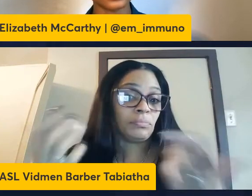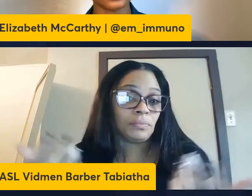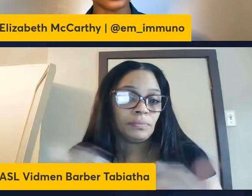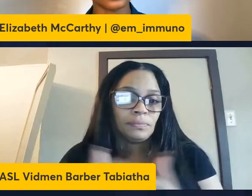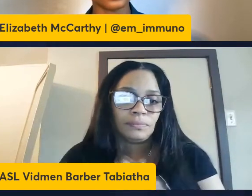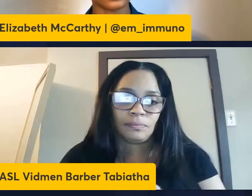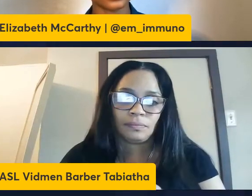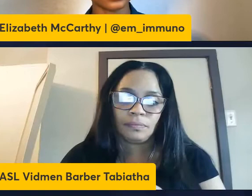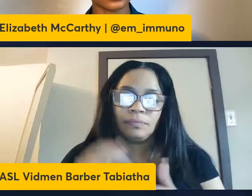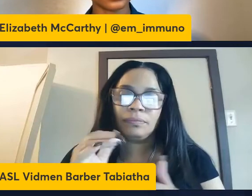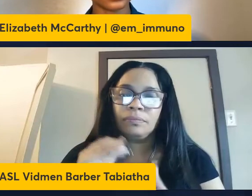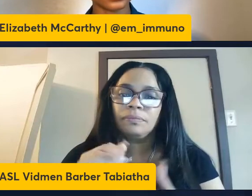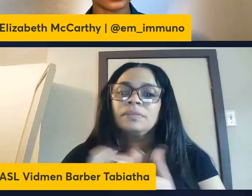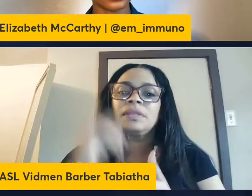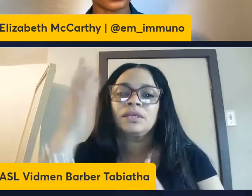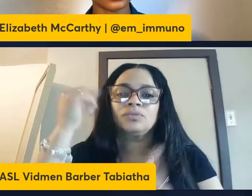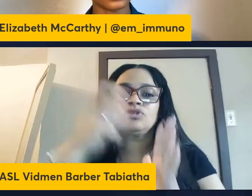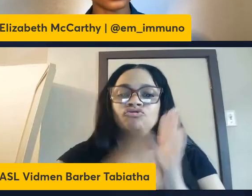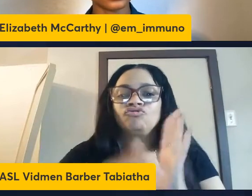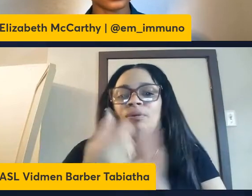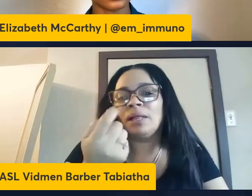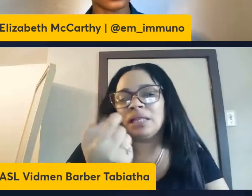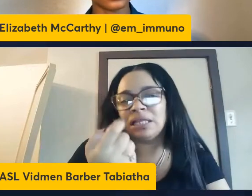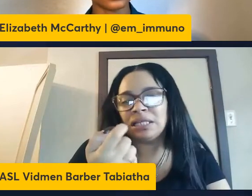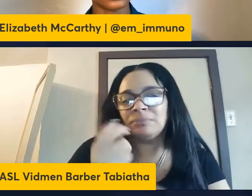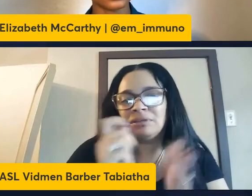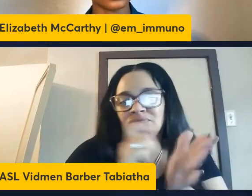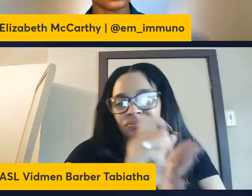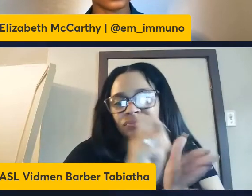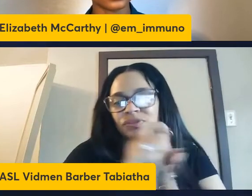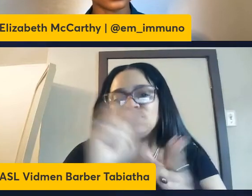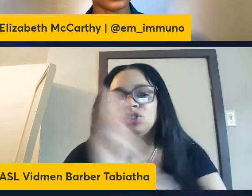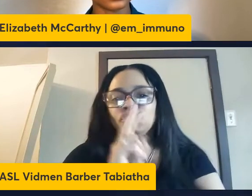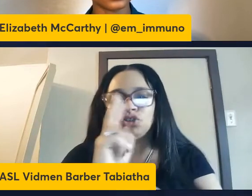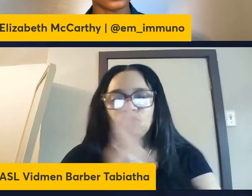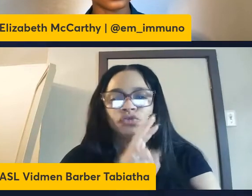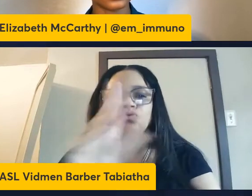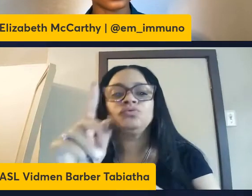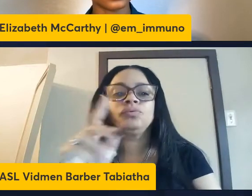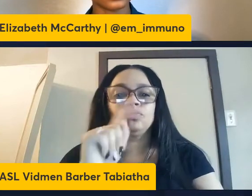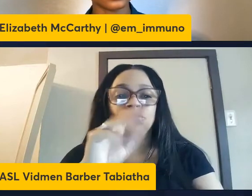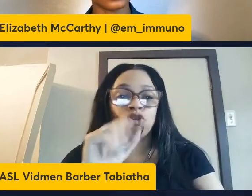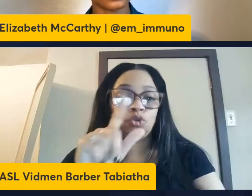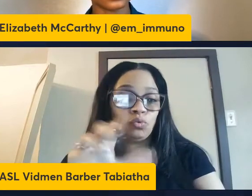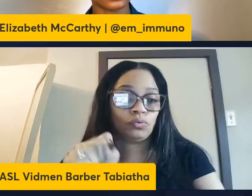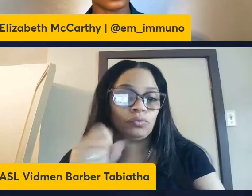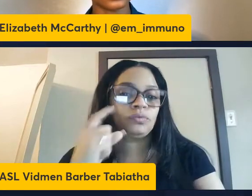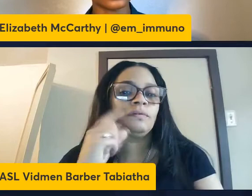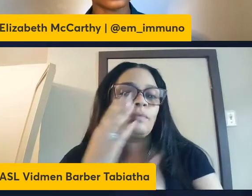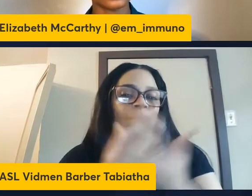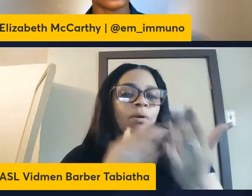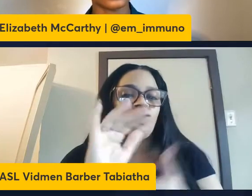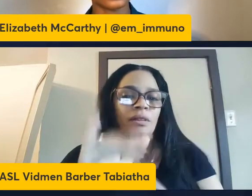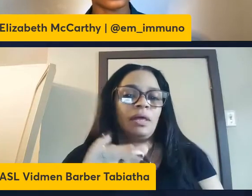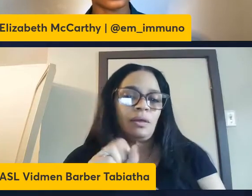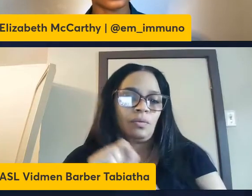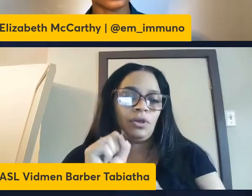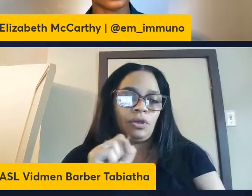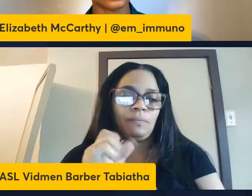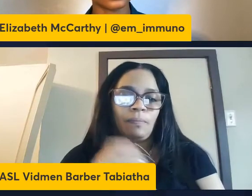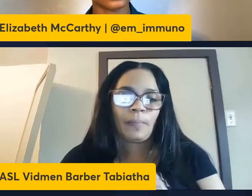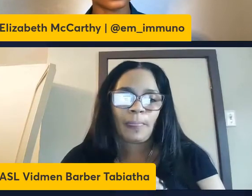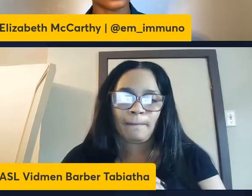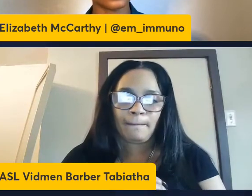And so that's why you need to script a little bit so you can use those functions that are part of the package. And and